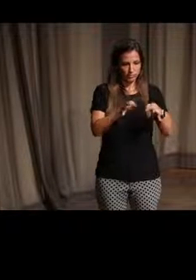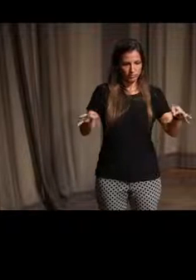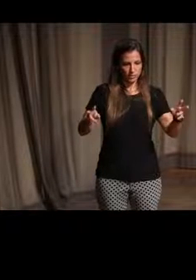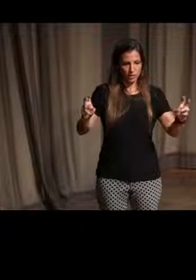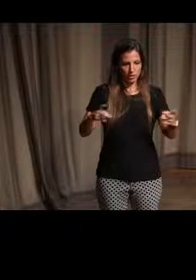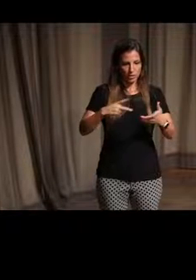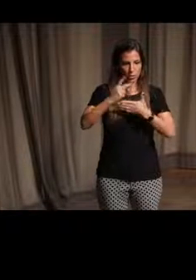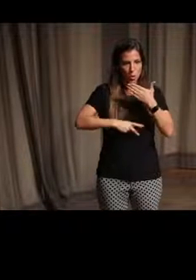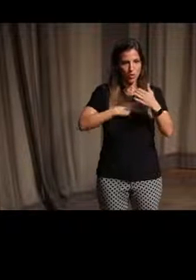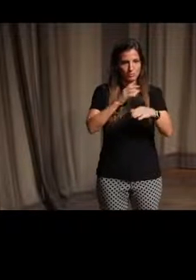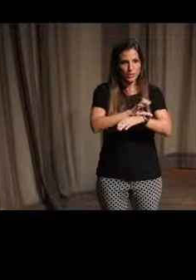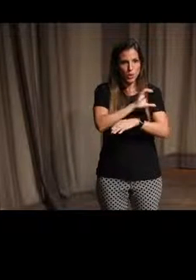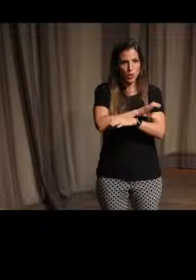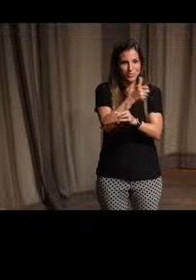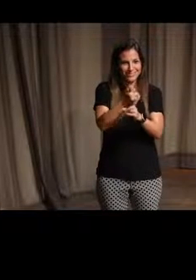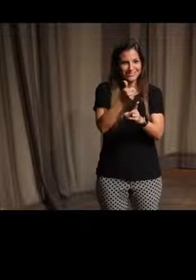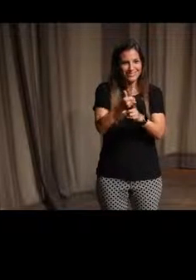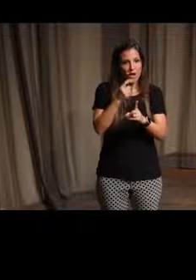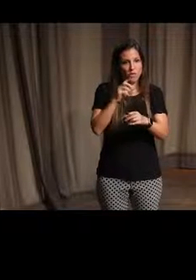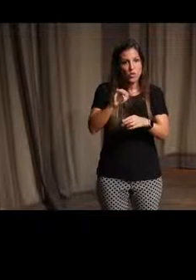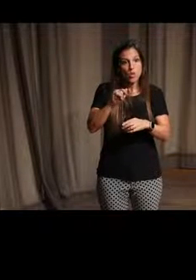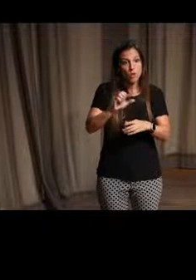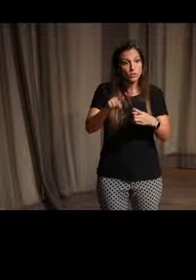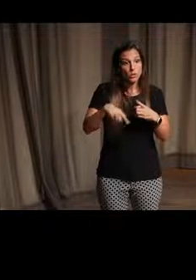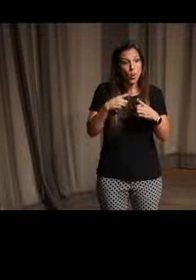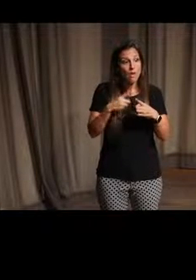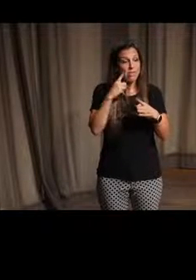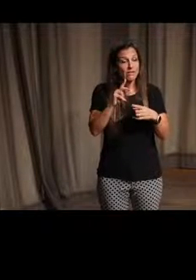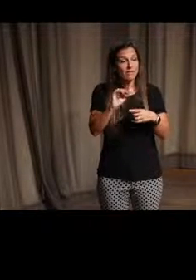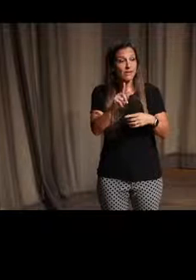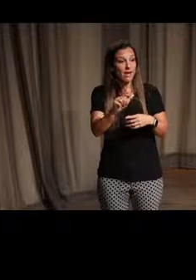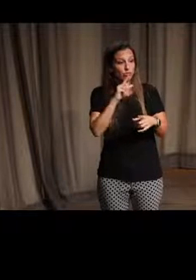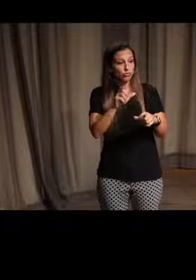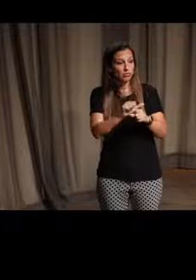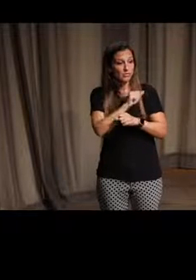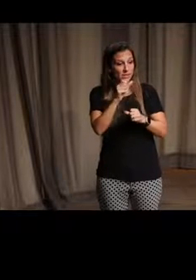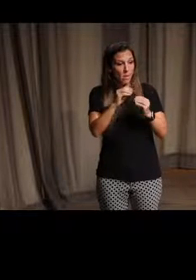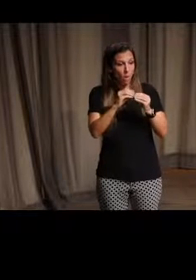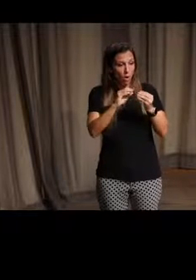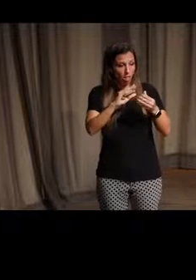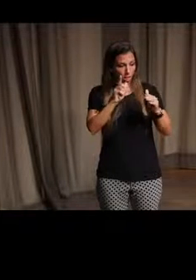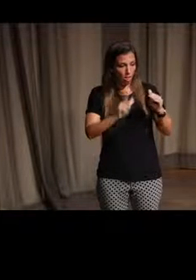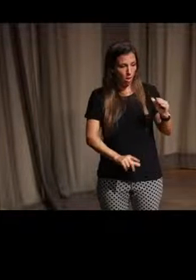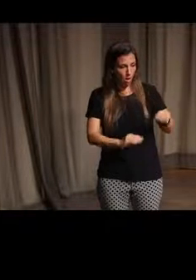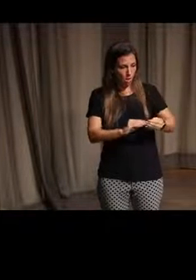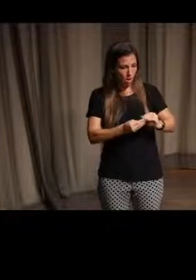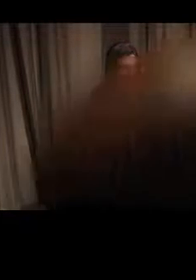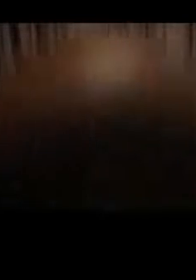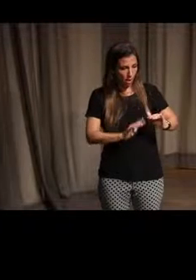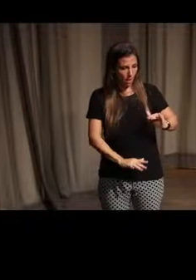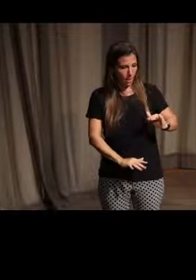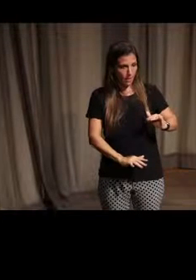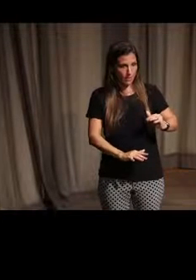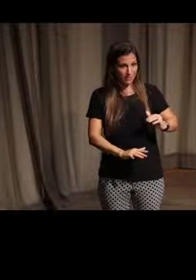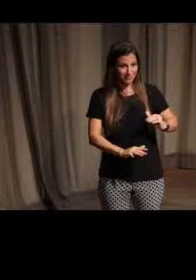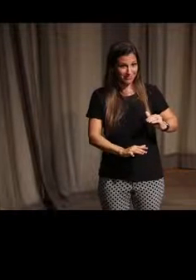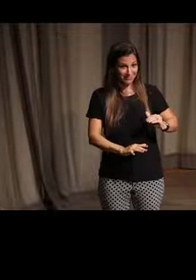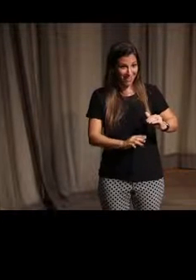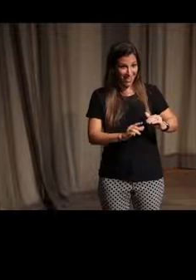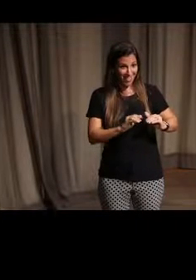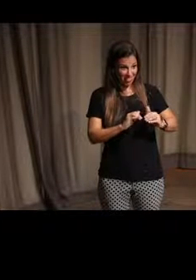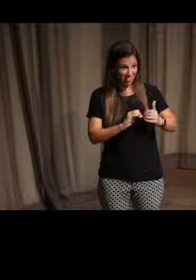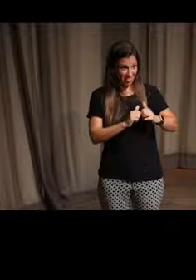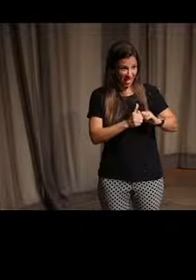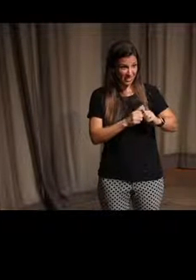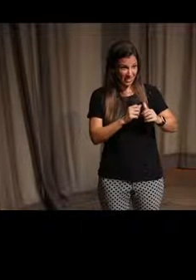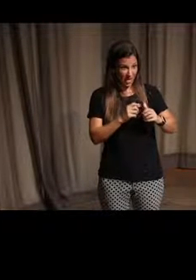the code so that when a data point reaches a lower number in the composition, that's how far